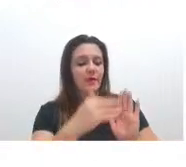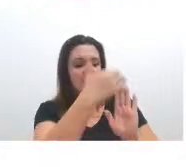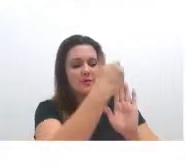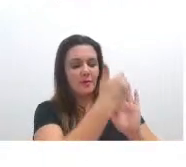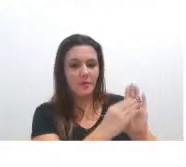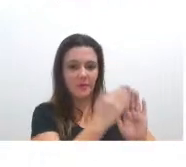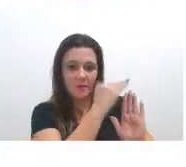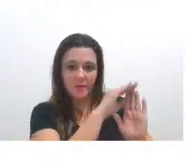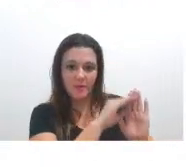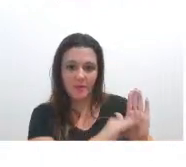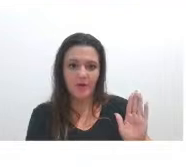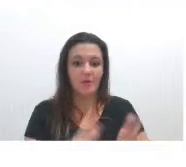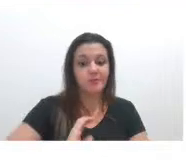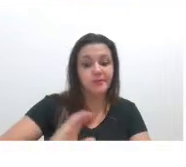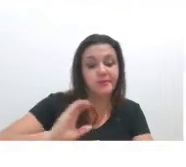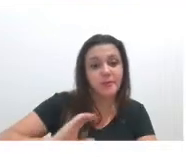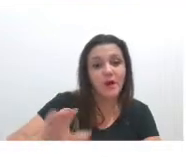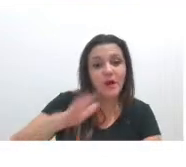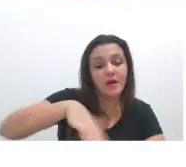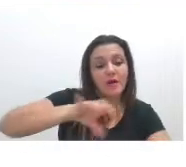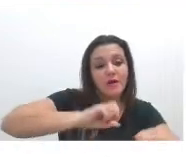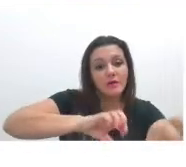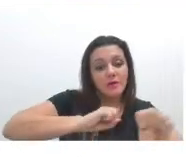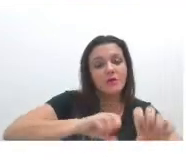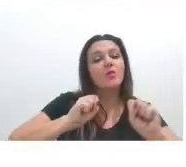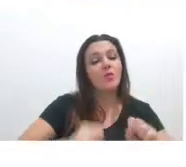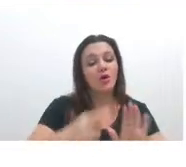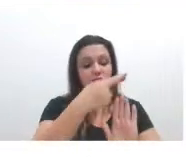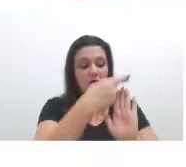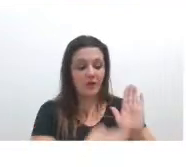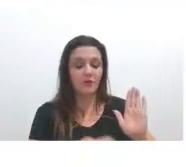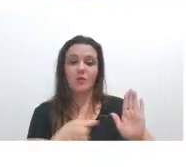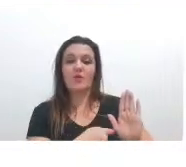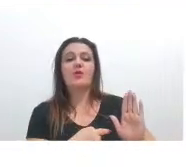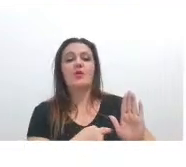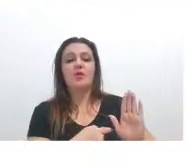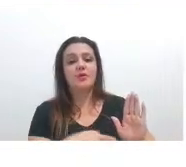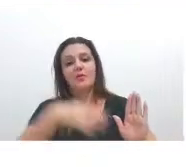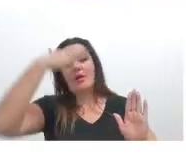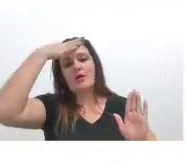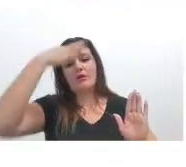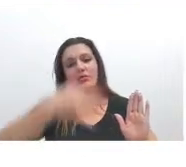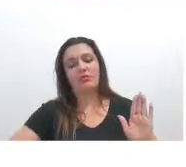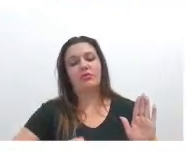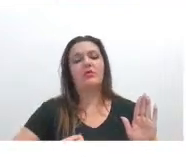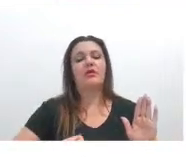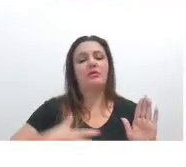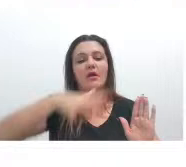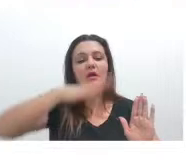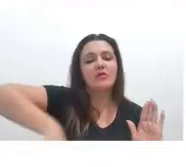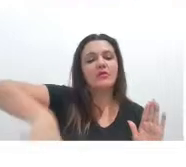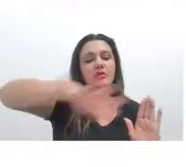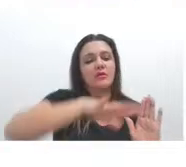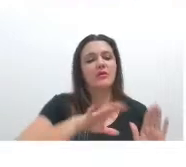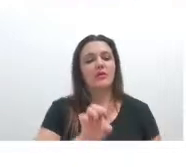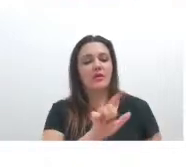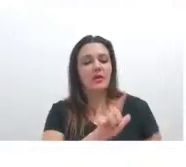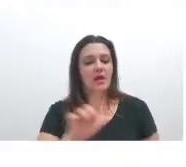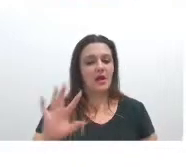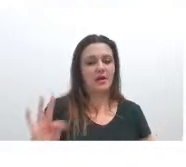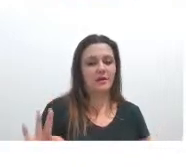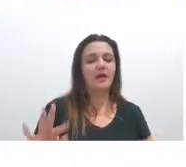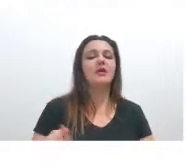in this report to gain a holistic understanding of the use of AI in ELT and guide future AI